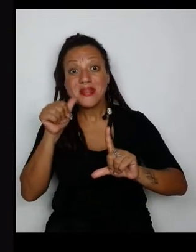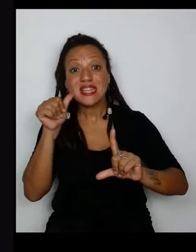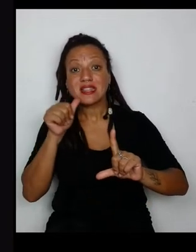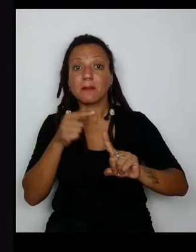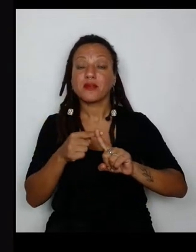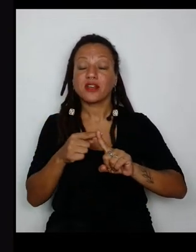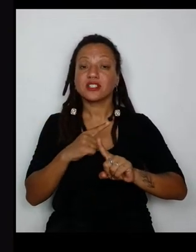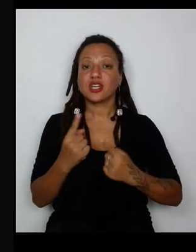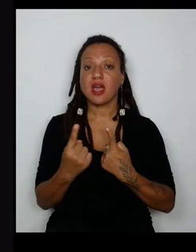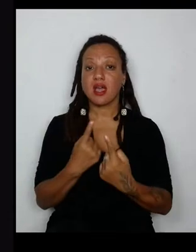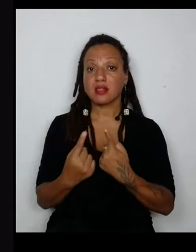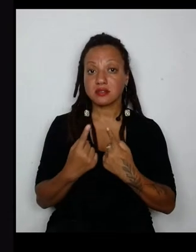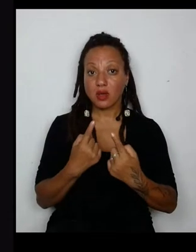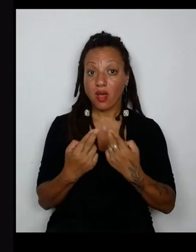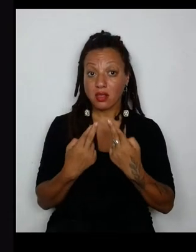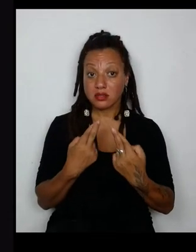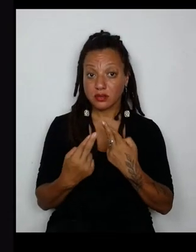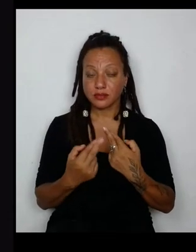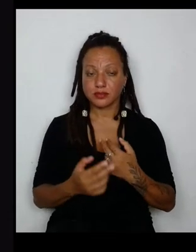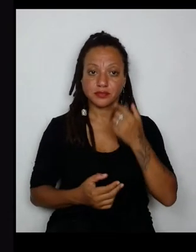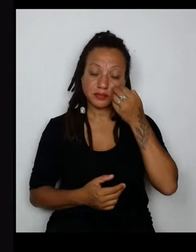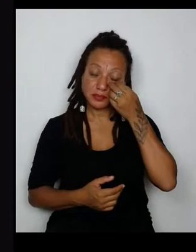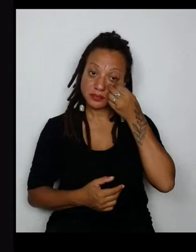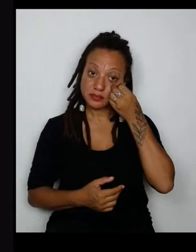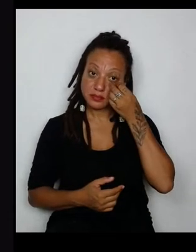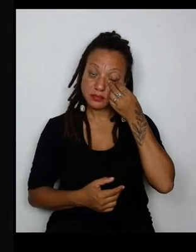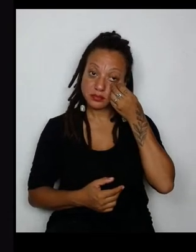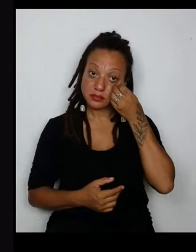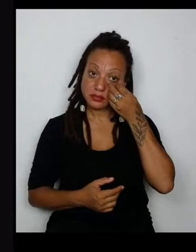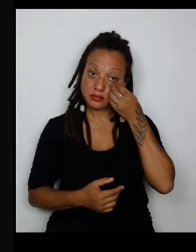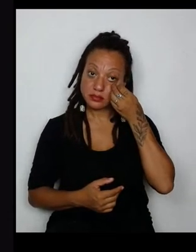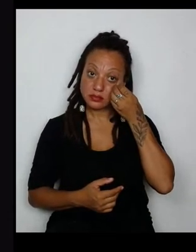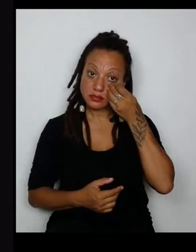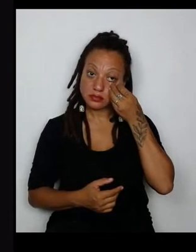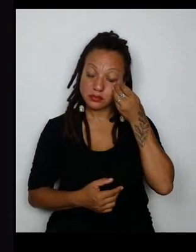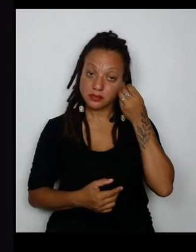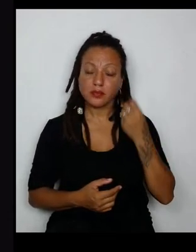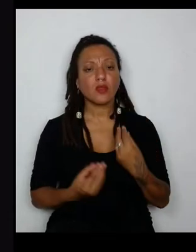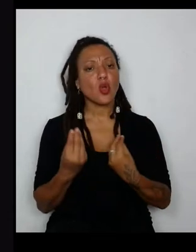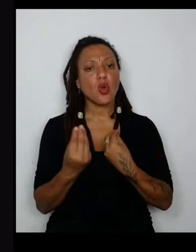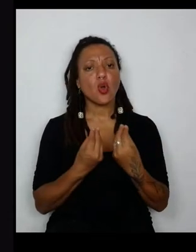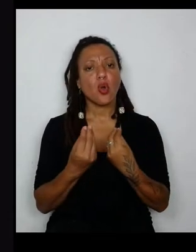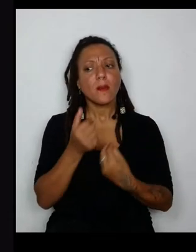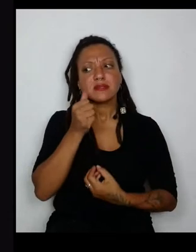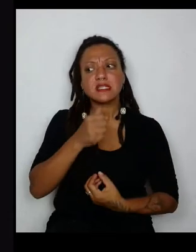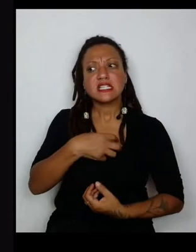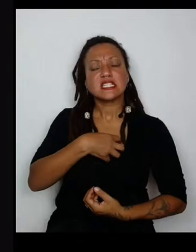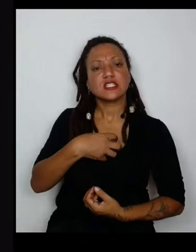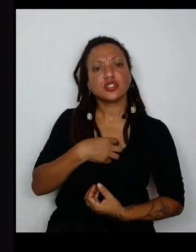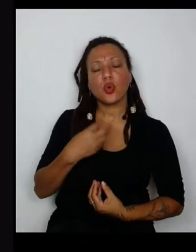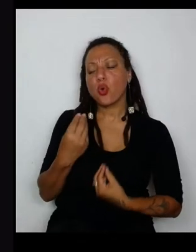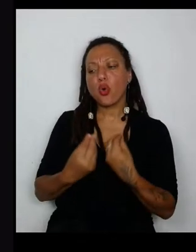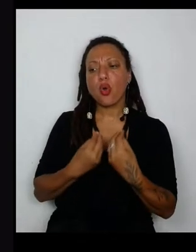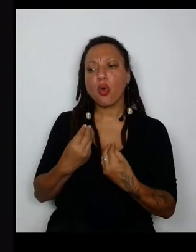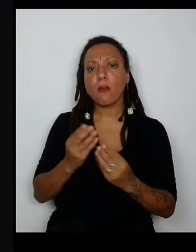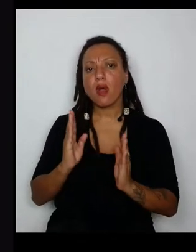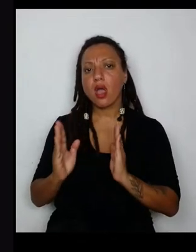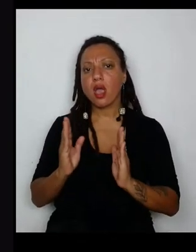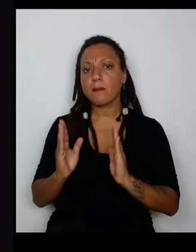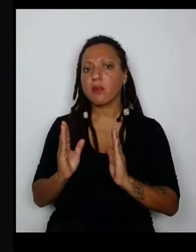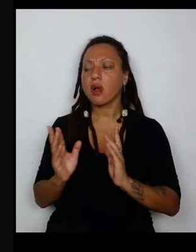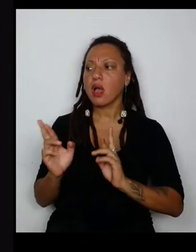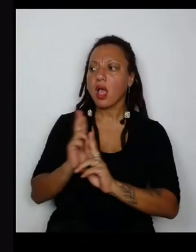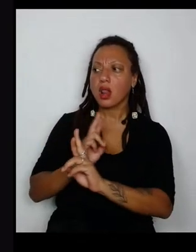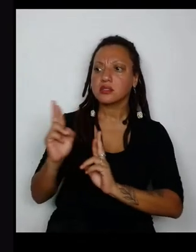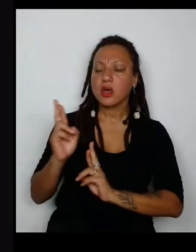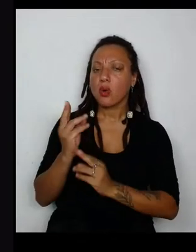relationships how might they have felt what were the dynamics of their engagements unlike the vast majority of scholarly